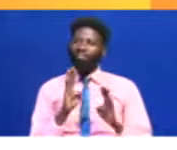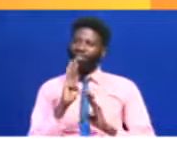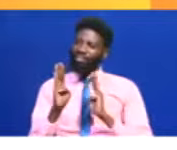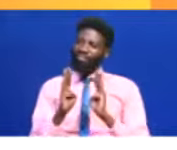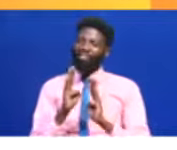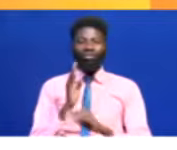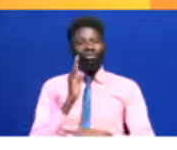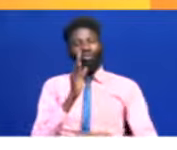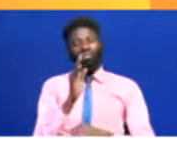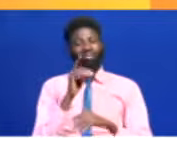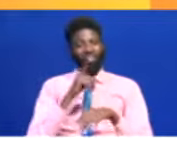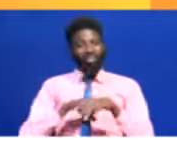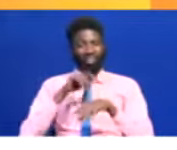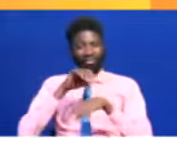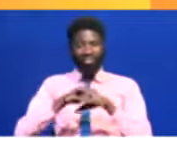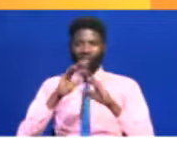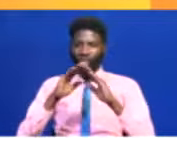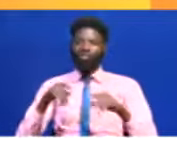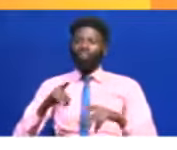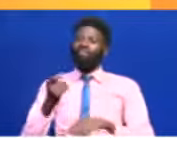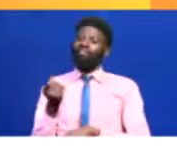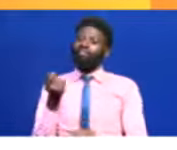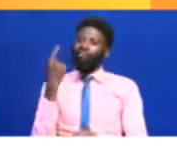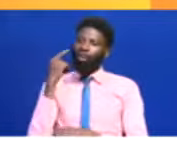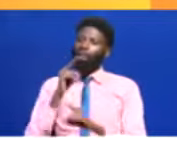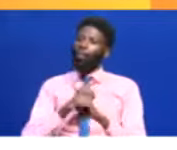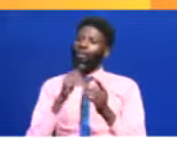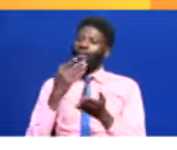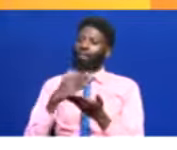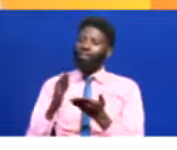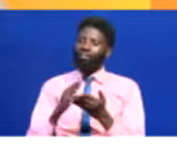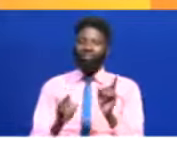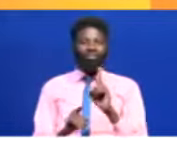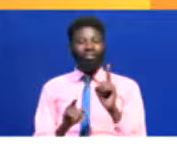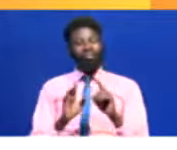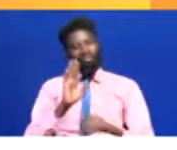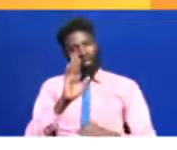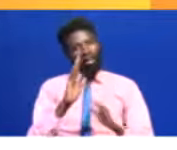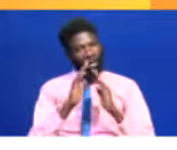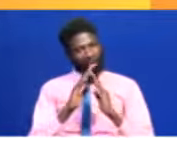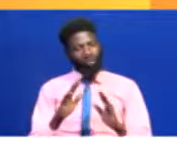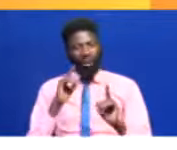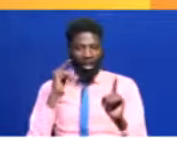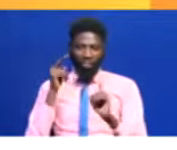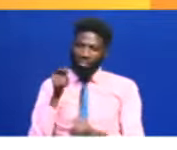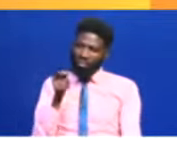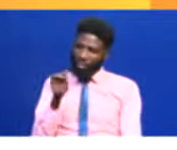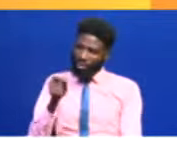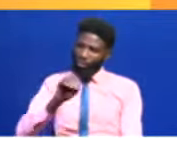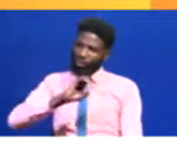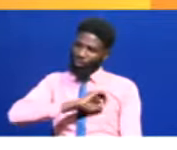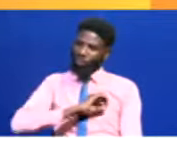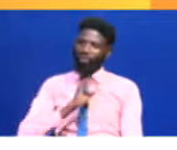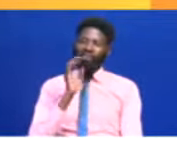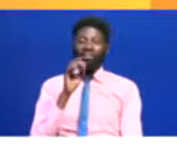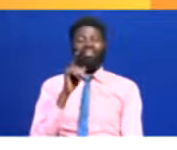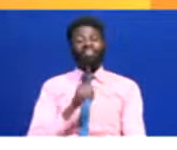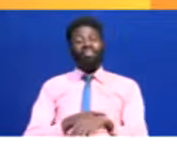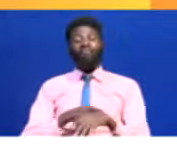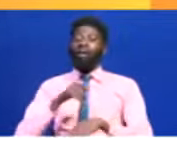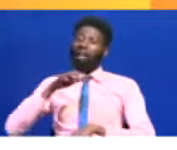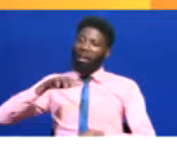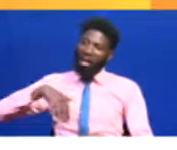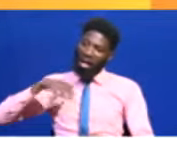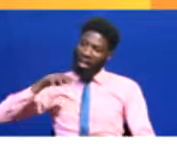one, you should realize this is not just rent. This is your house you are paying for. Mm-hmm. So the more you delay, then